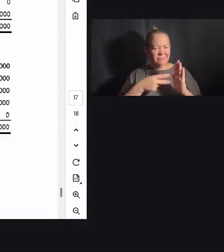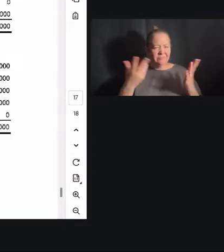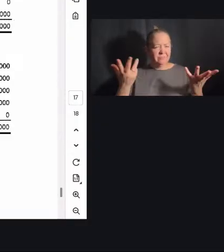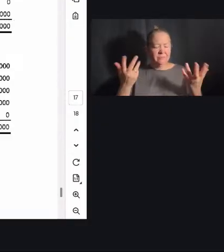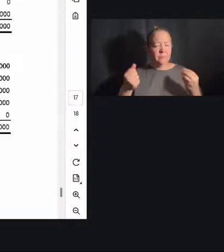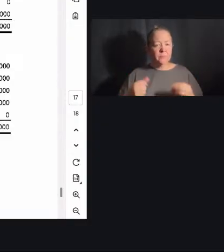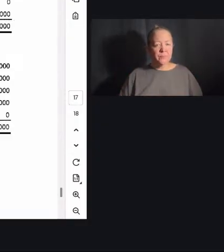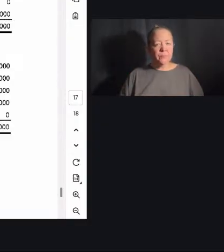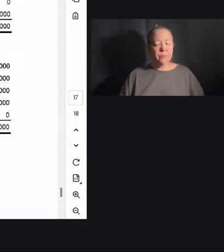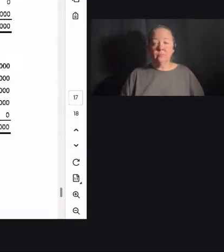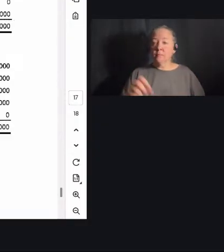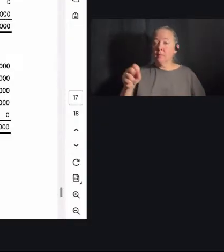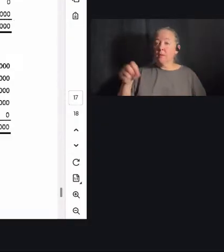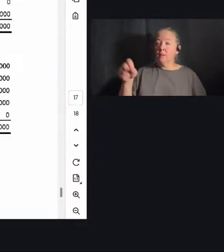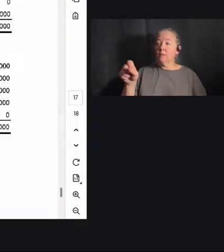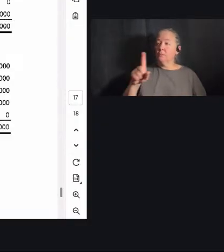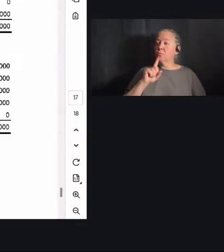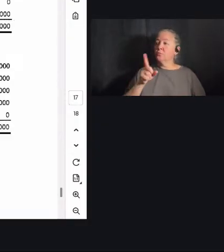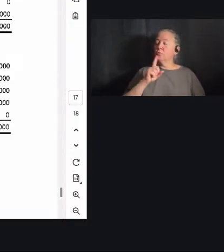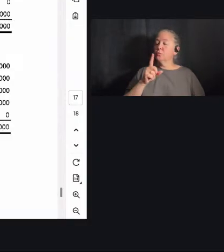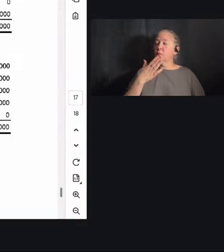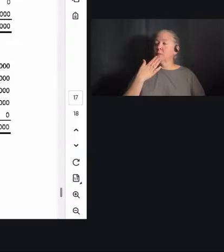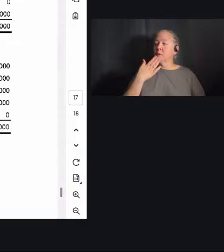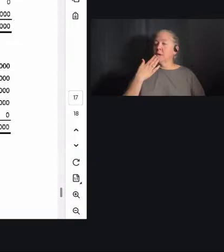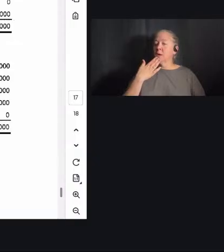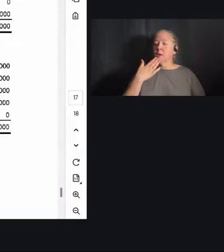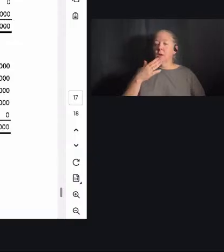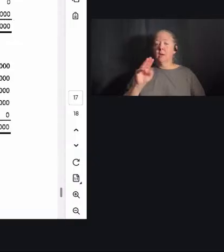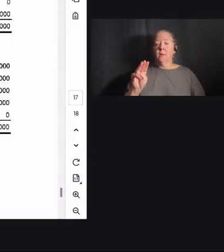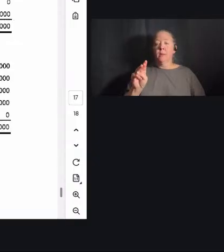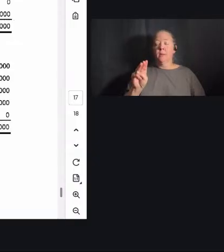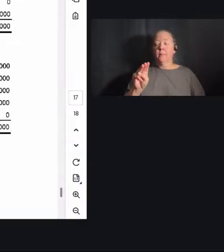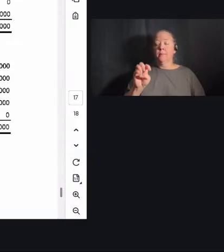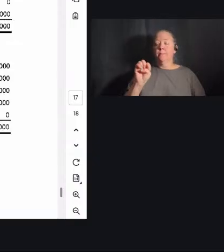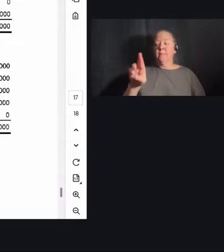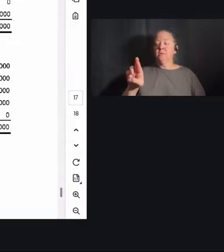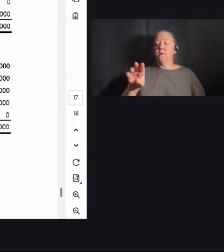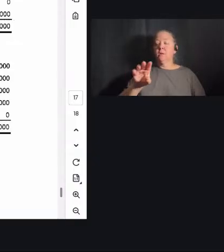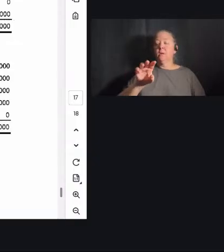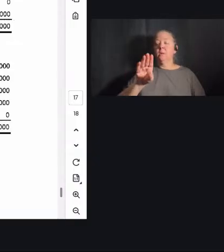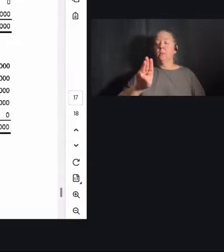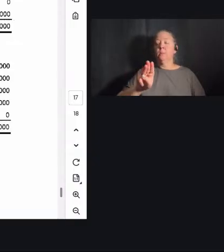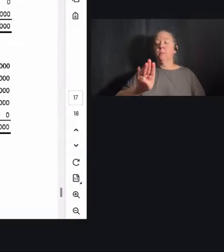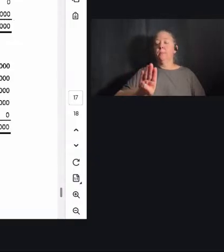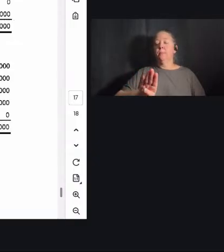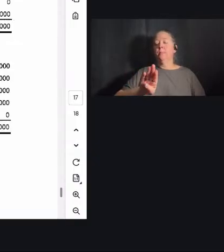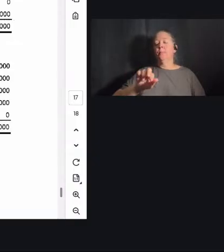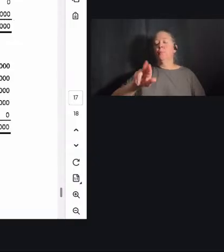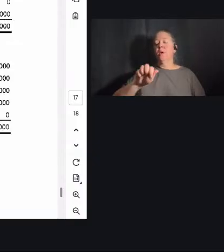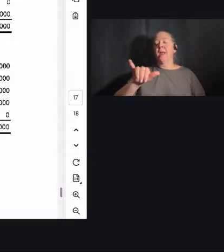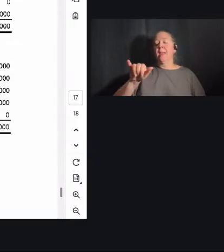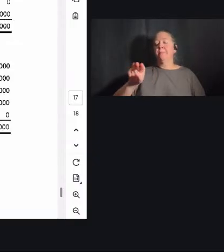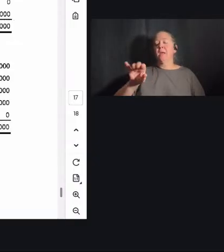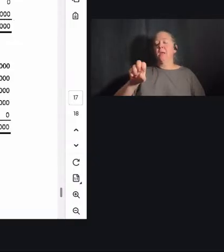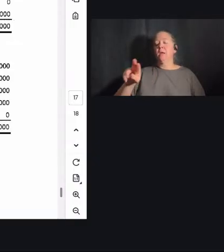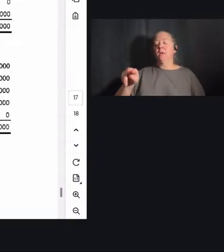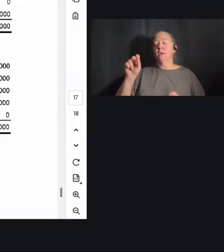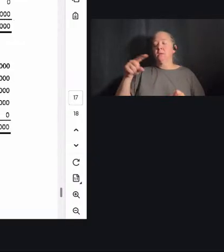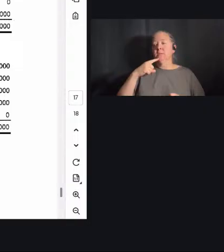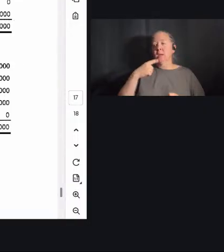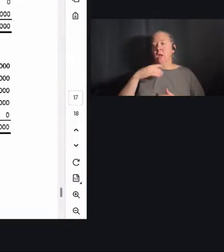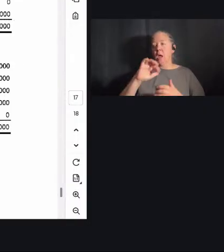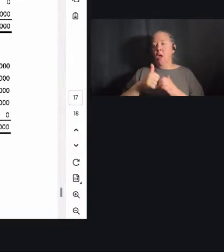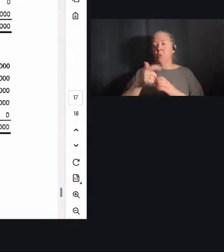Sure, thank you for that. Yeah, Mr. Bremen can clarify how we're using those positions. So we're using those